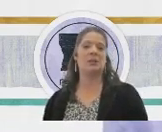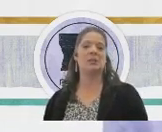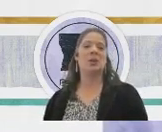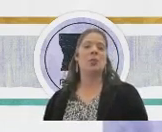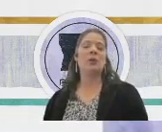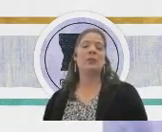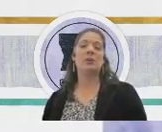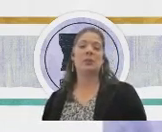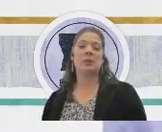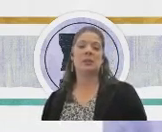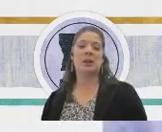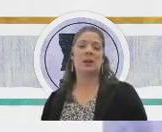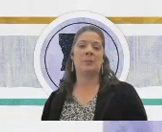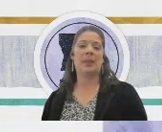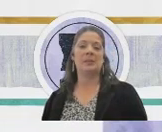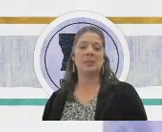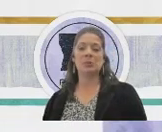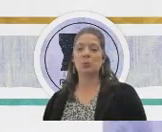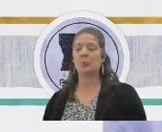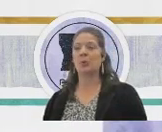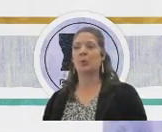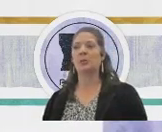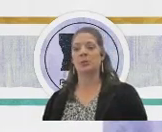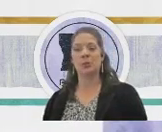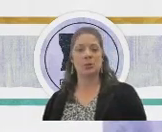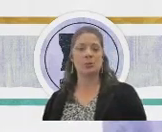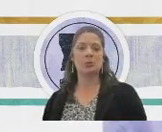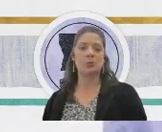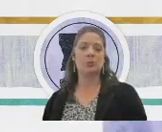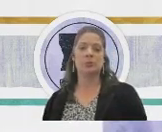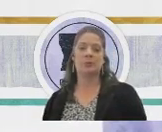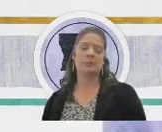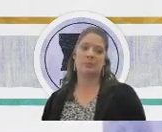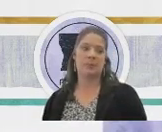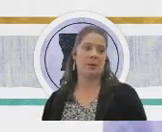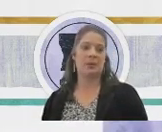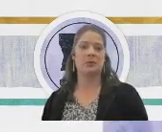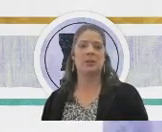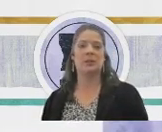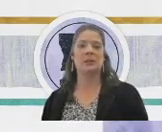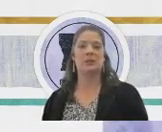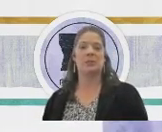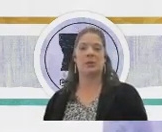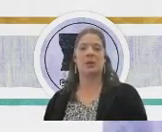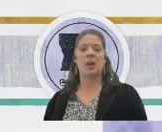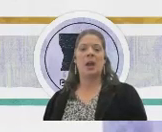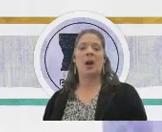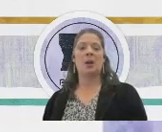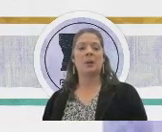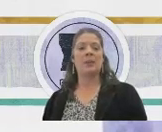attention is we've noticed that some school boards or charter schools or maybe other entities that are